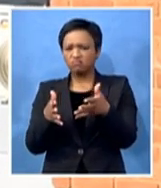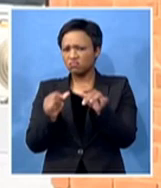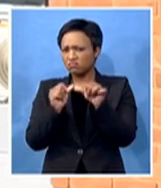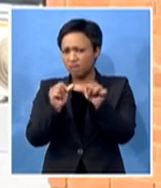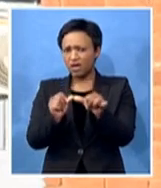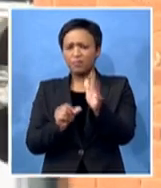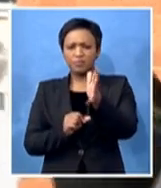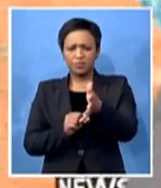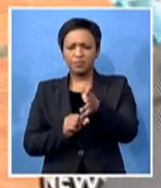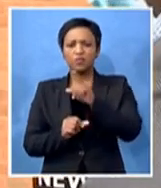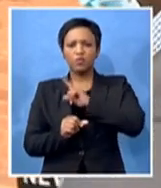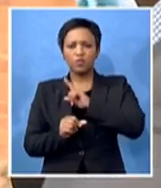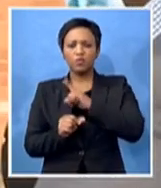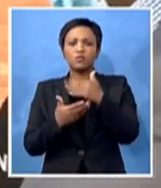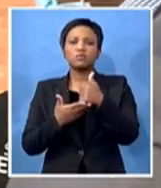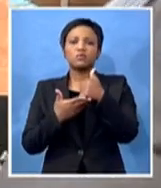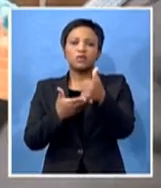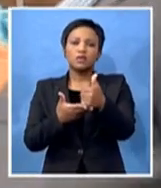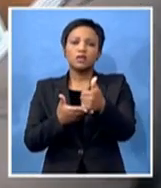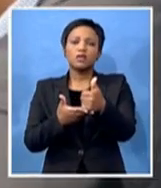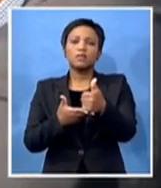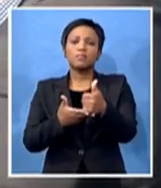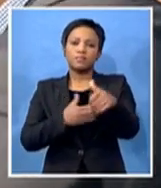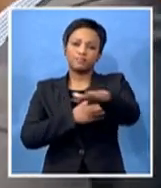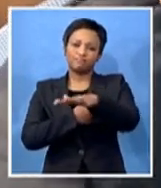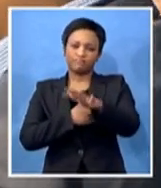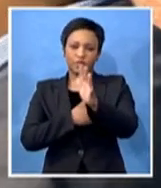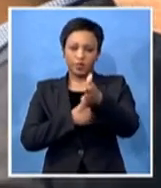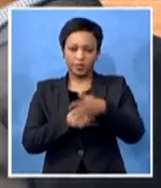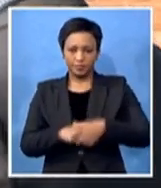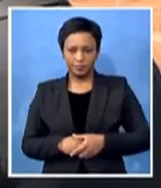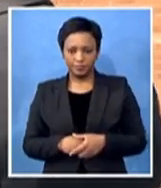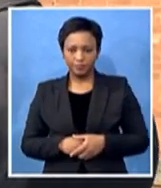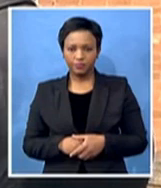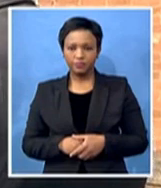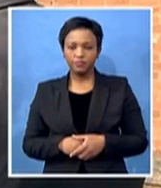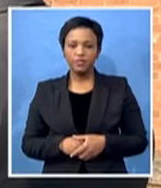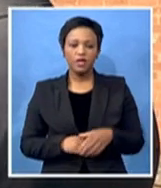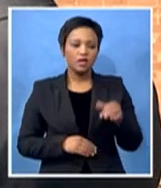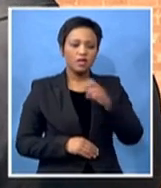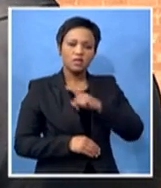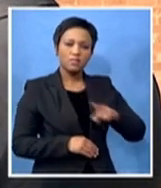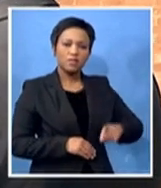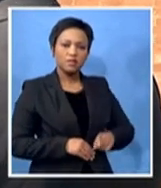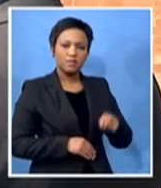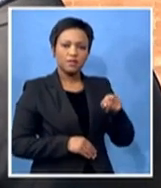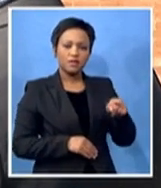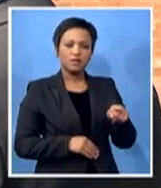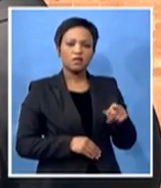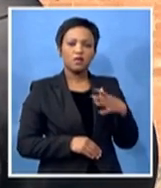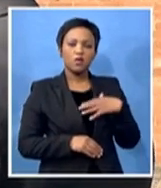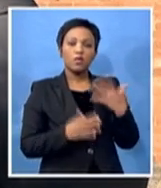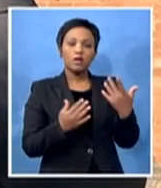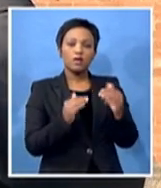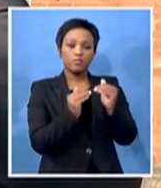facility. Premier, another issue is the issue of us now as a country being on level 2. That obviously will